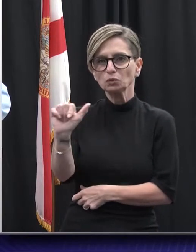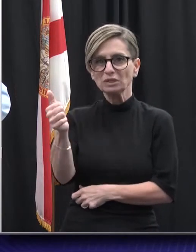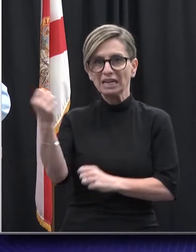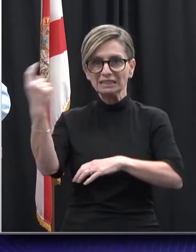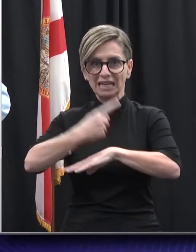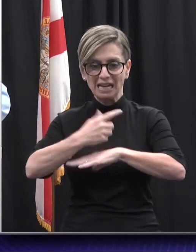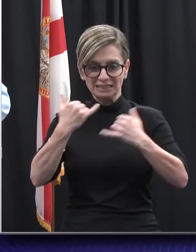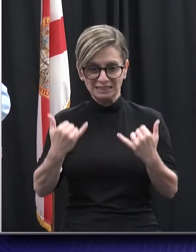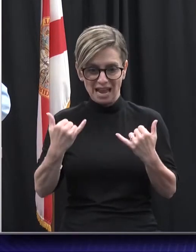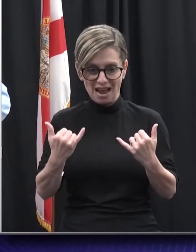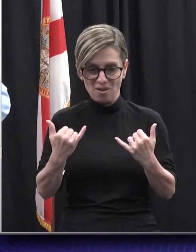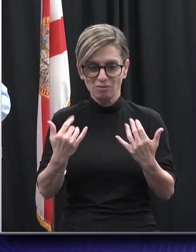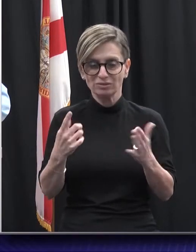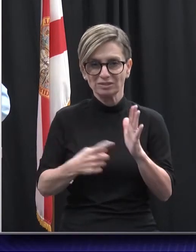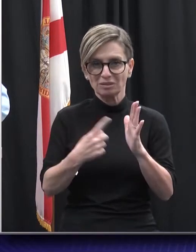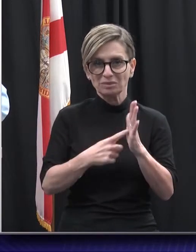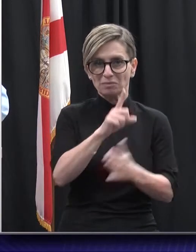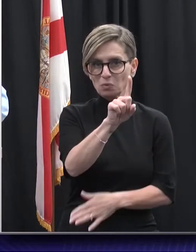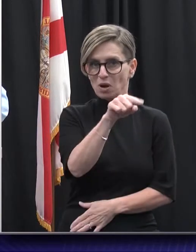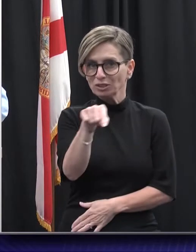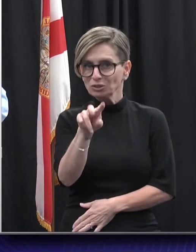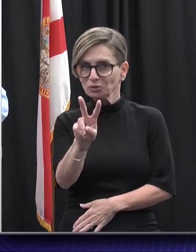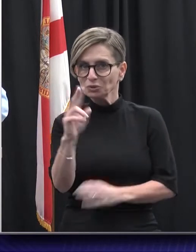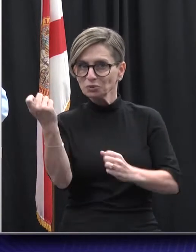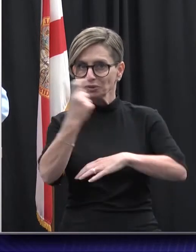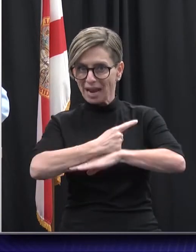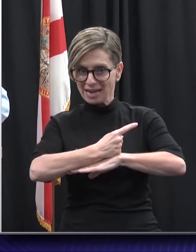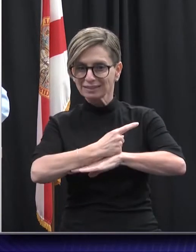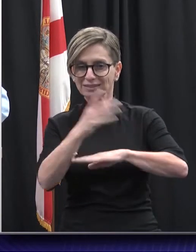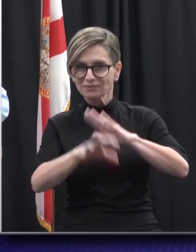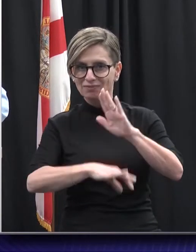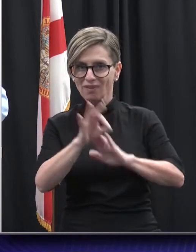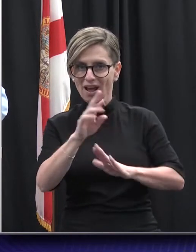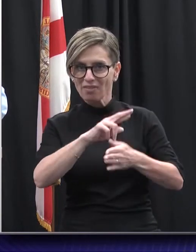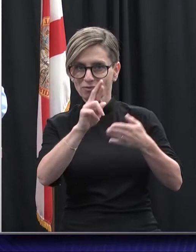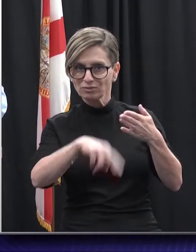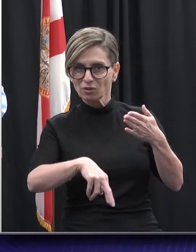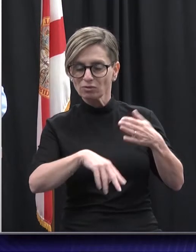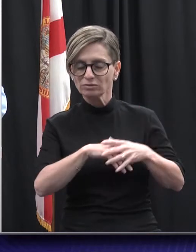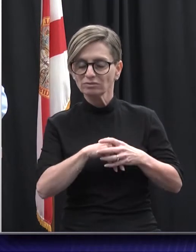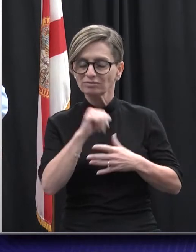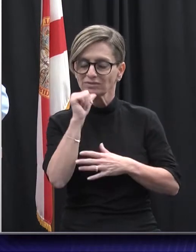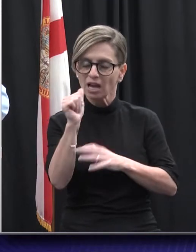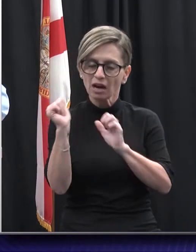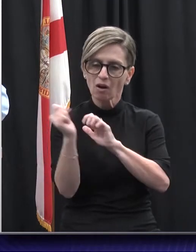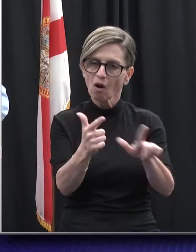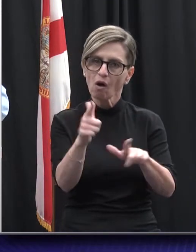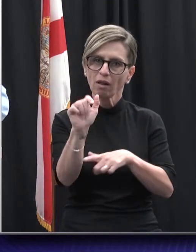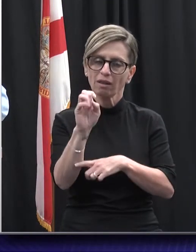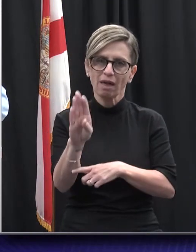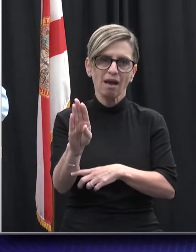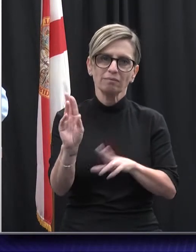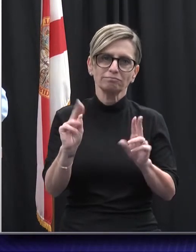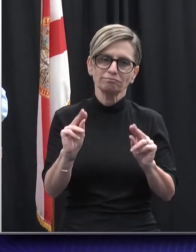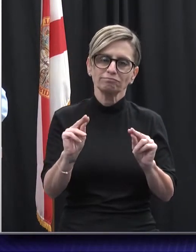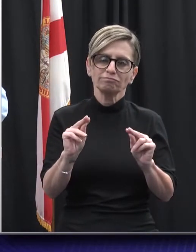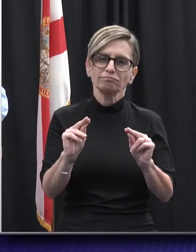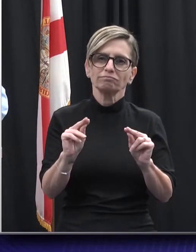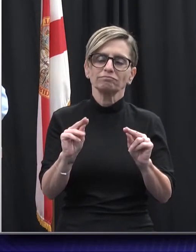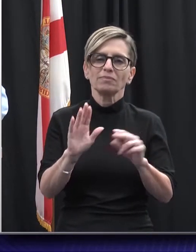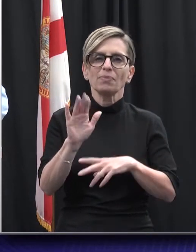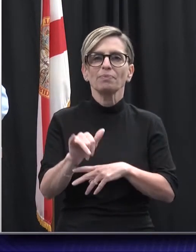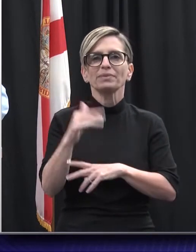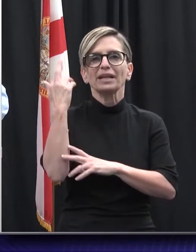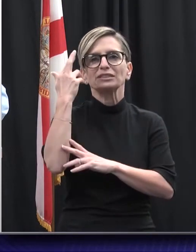cases, 1 day to 2 day turnaround time. So I'm not saying that's with every commercial lab, but that is one of the reasons why we are seeing a